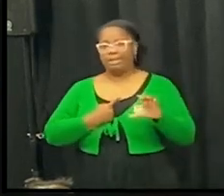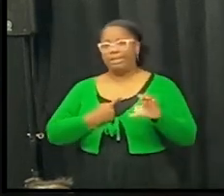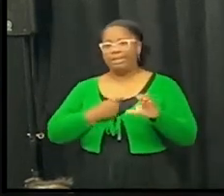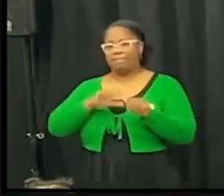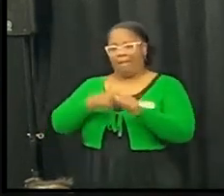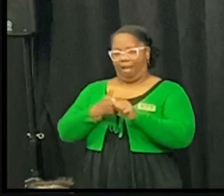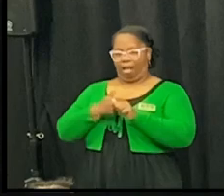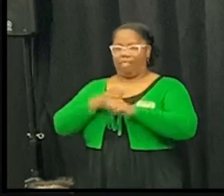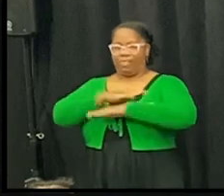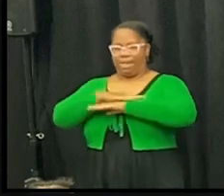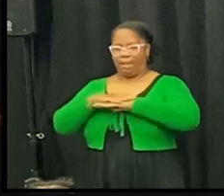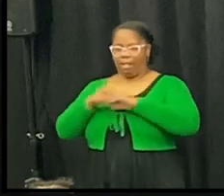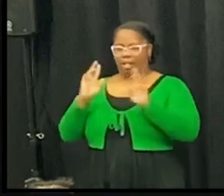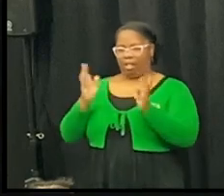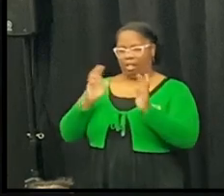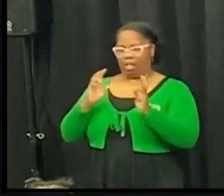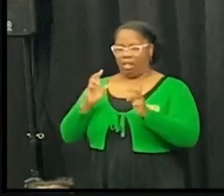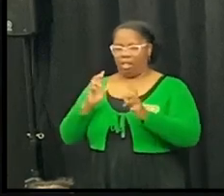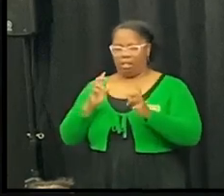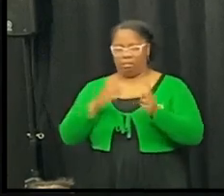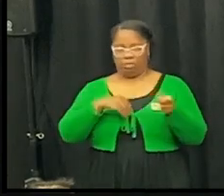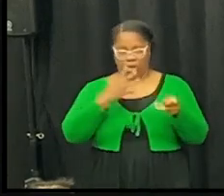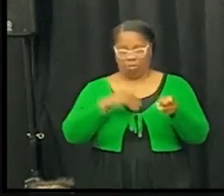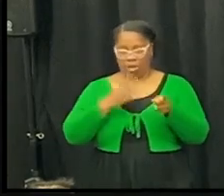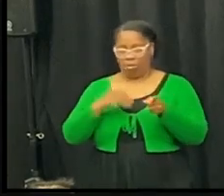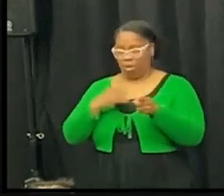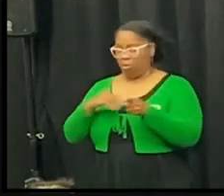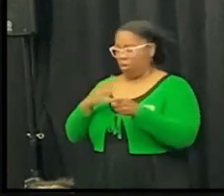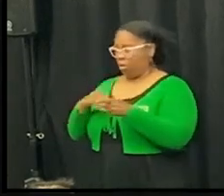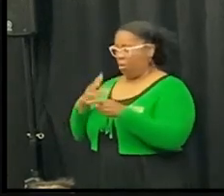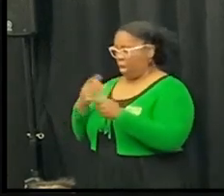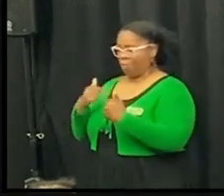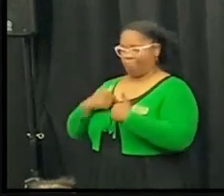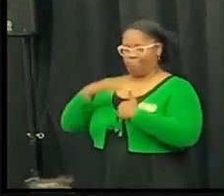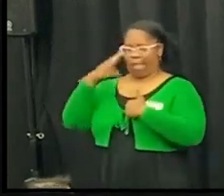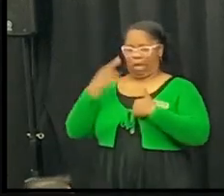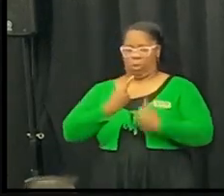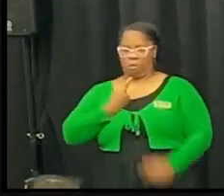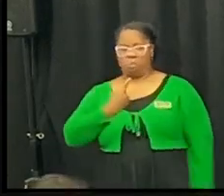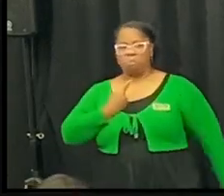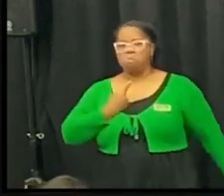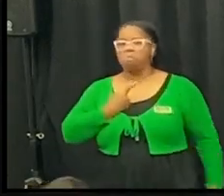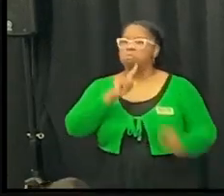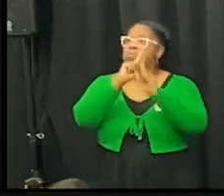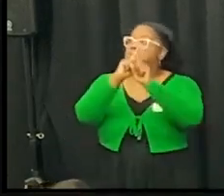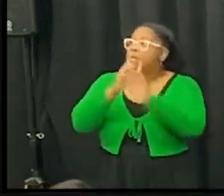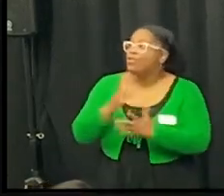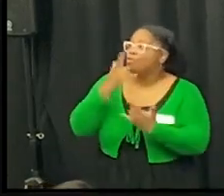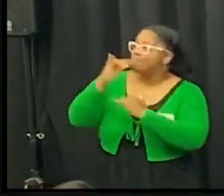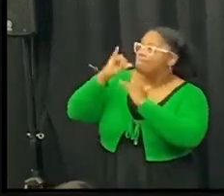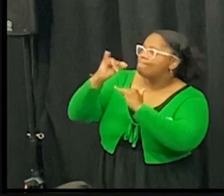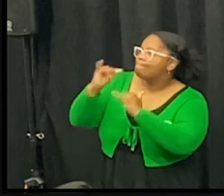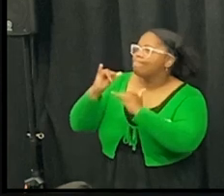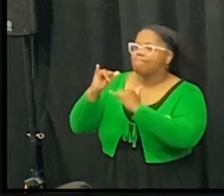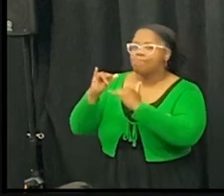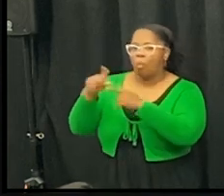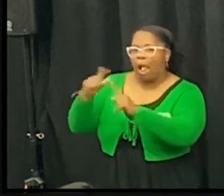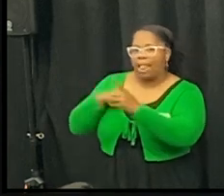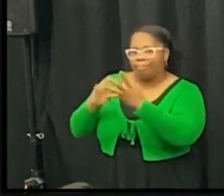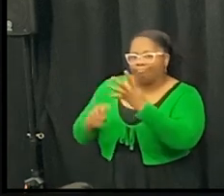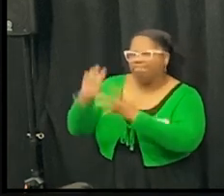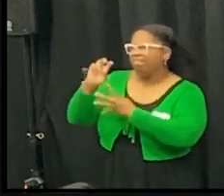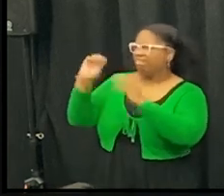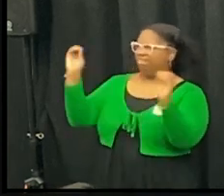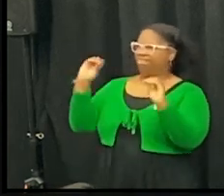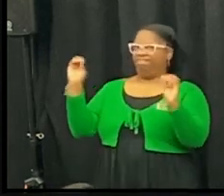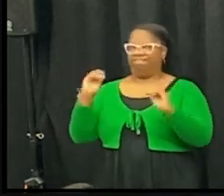table who was of color, who was black, who, I didn't really have any mentors who looked like me coming up. So I wanted to